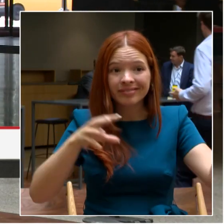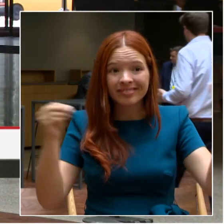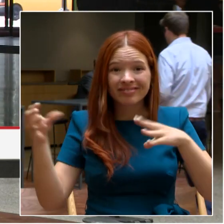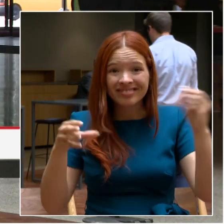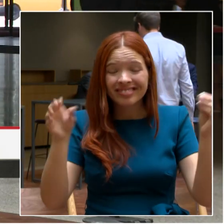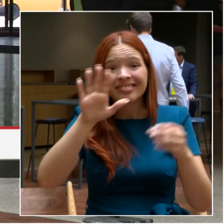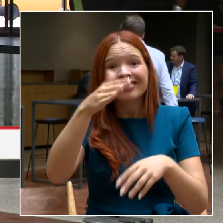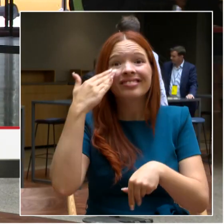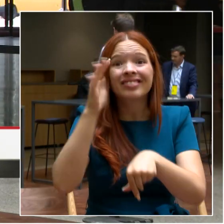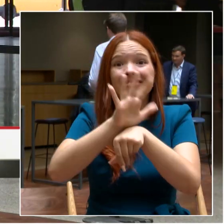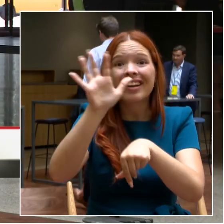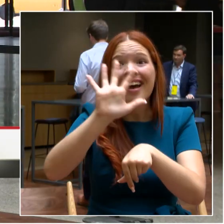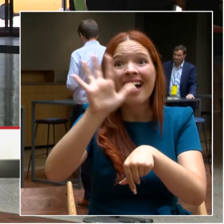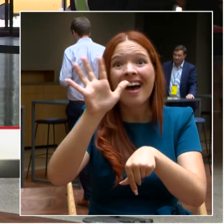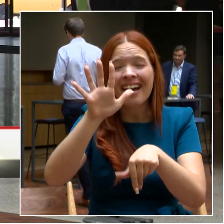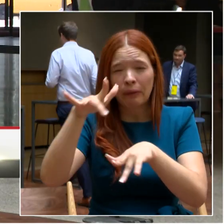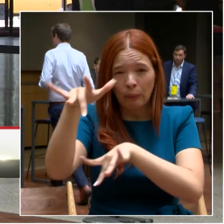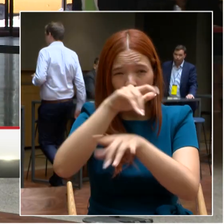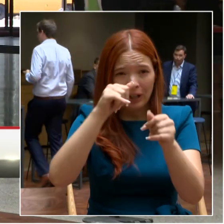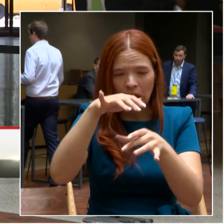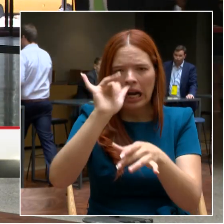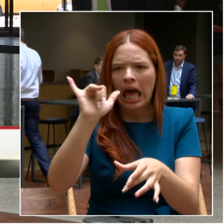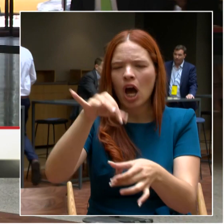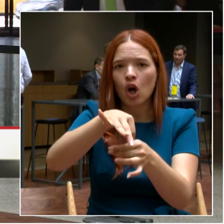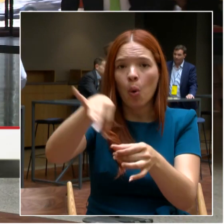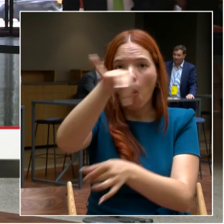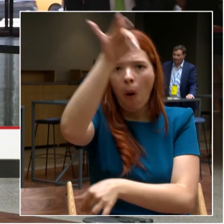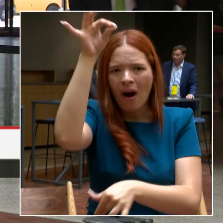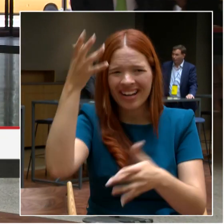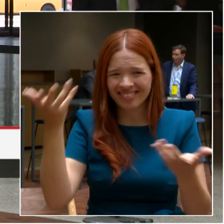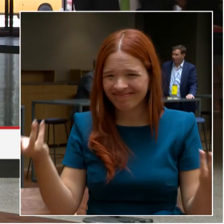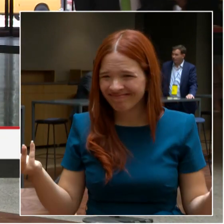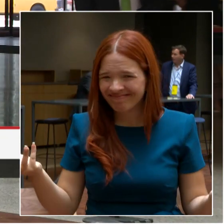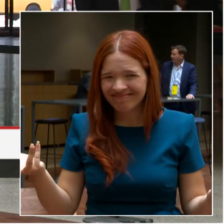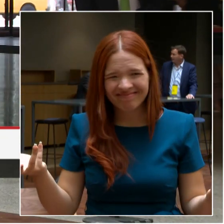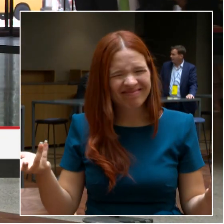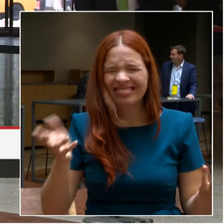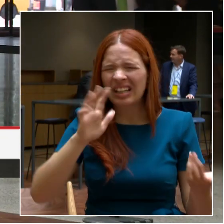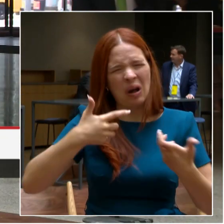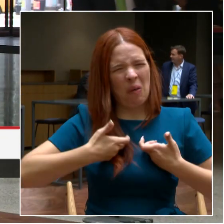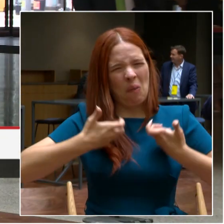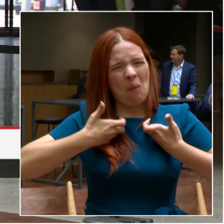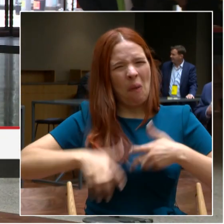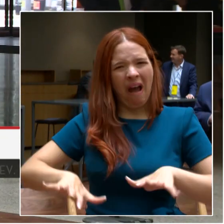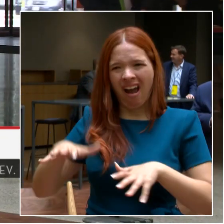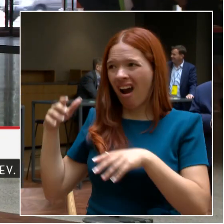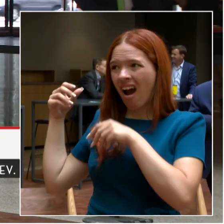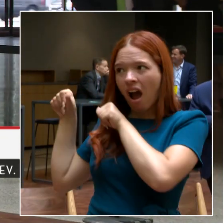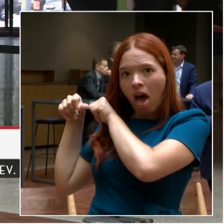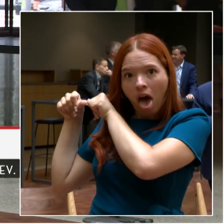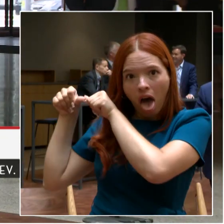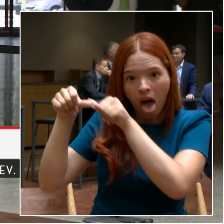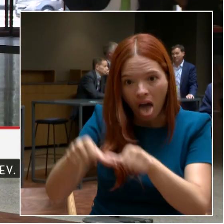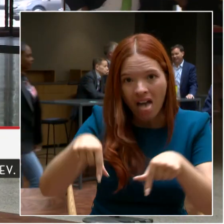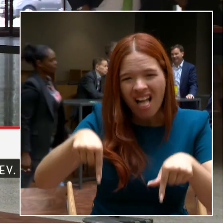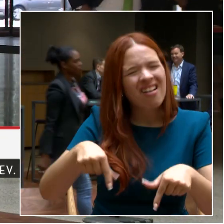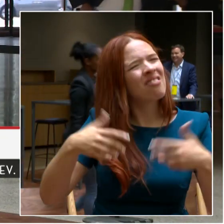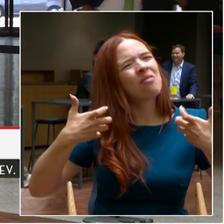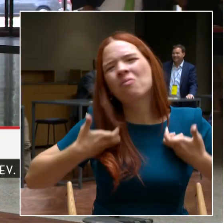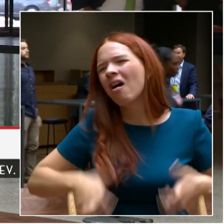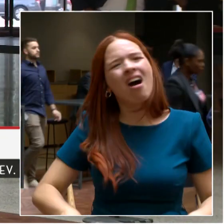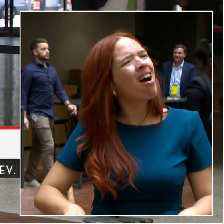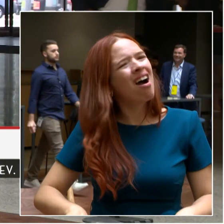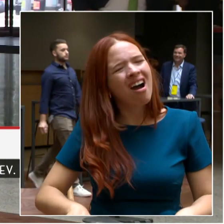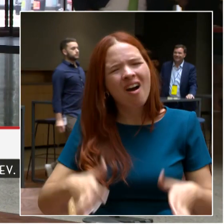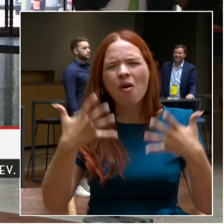that return. We cannot do that. Our vacancy rates are 46%, which is the highest since 1993. So